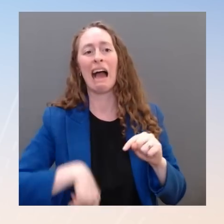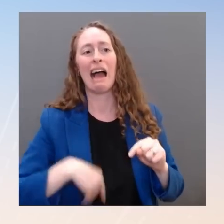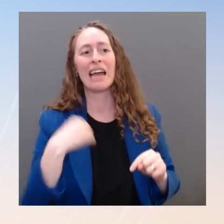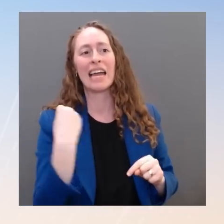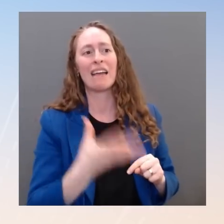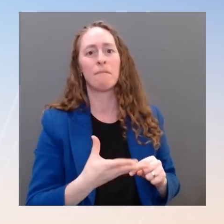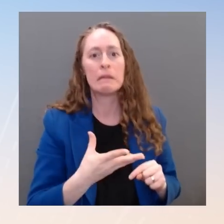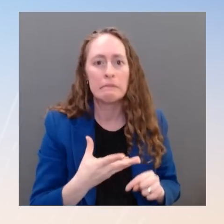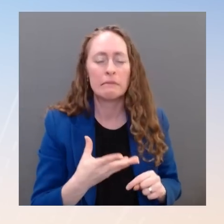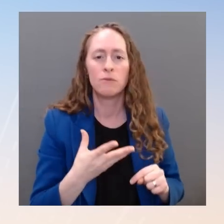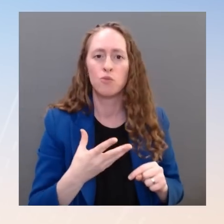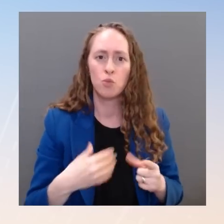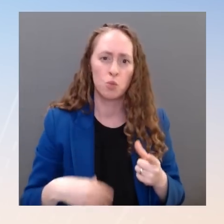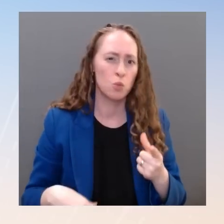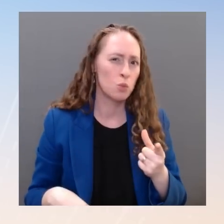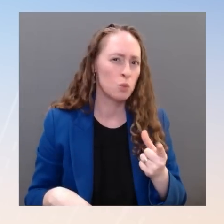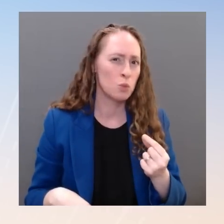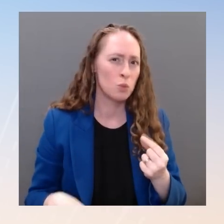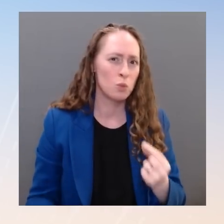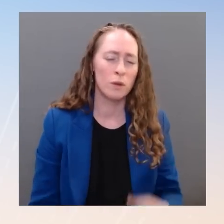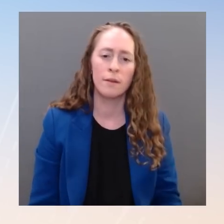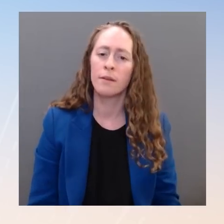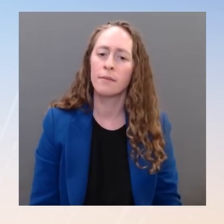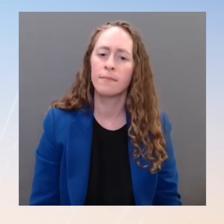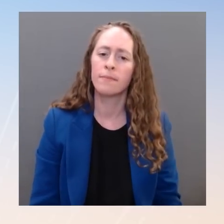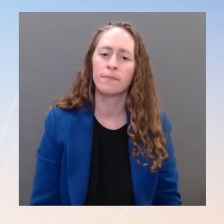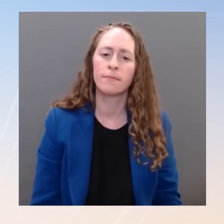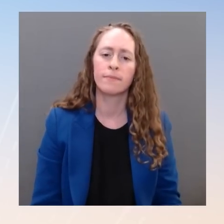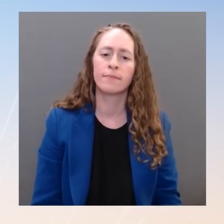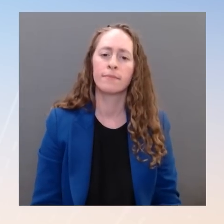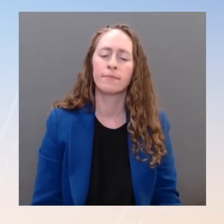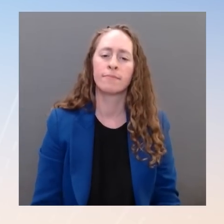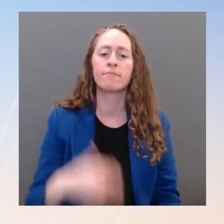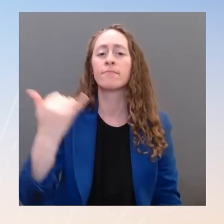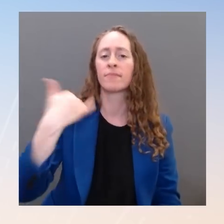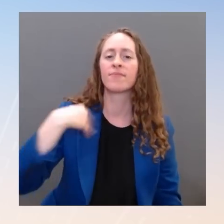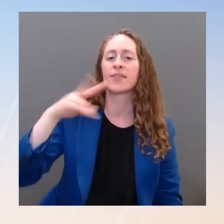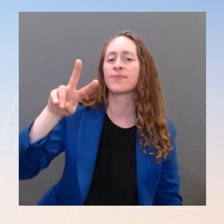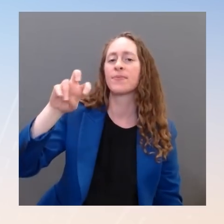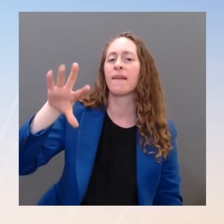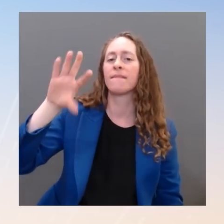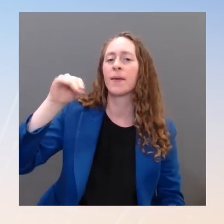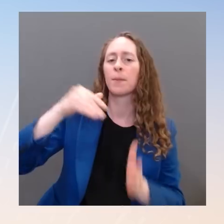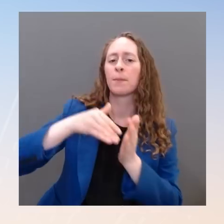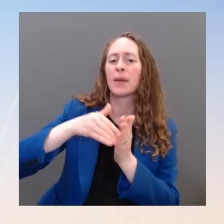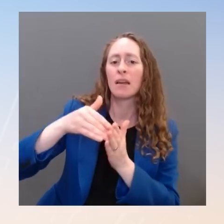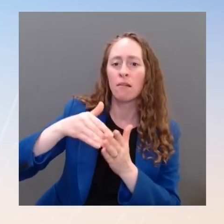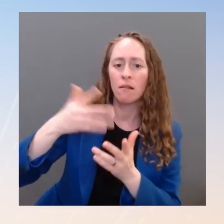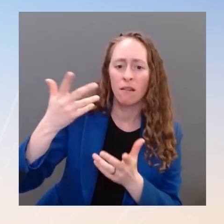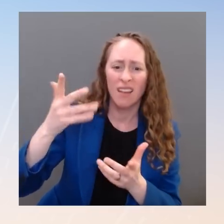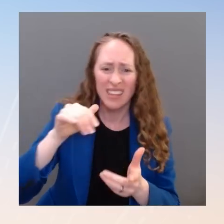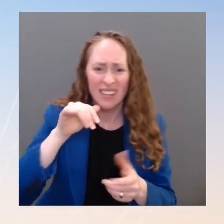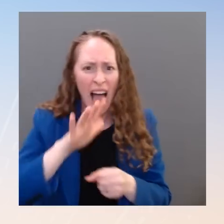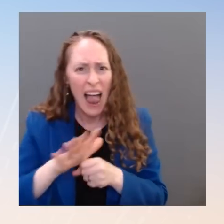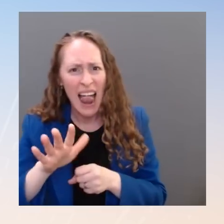we have $250 million left. Not very much compared to what you're asking. I know. I'm getting to your point. I'm getting to the point here. You